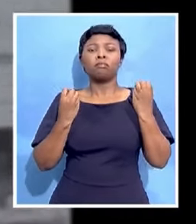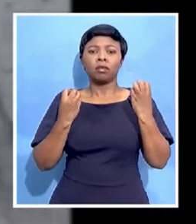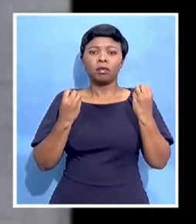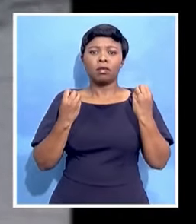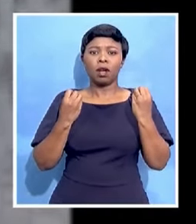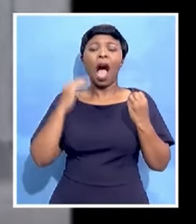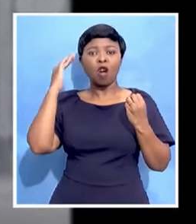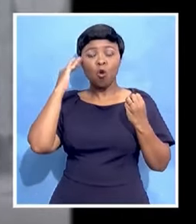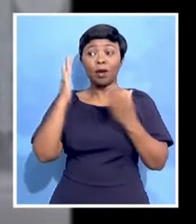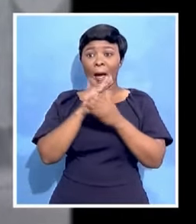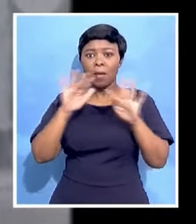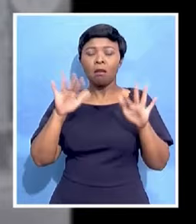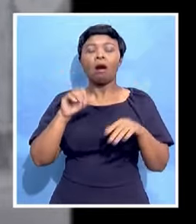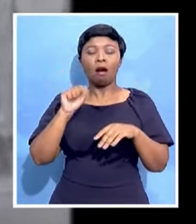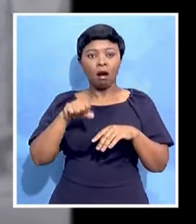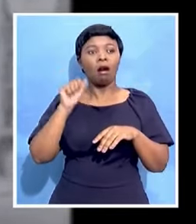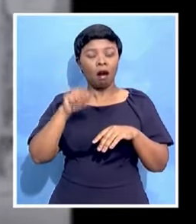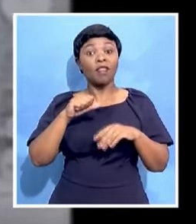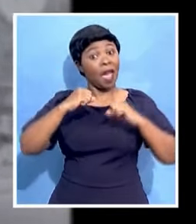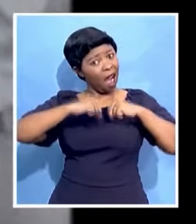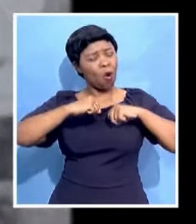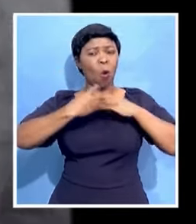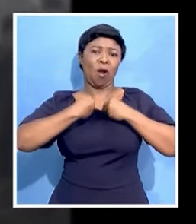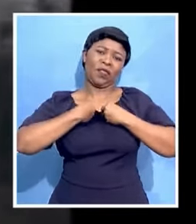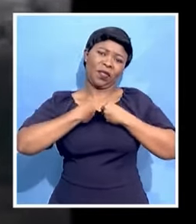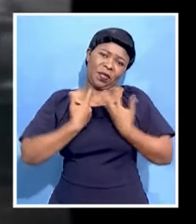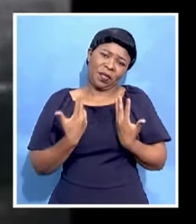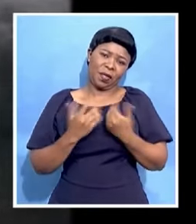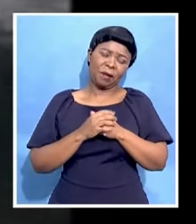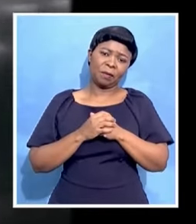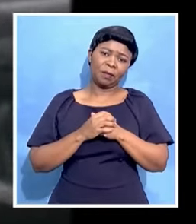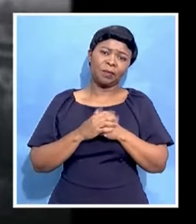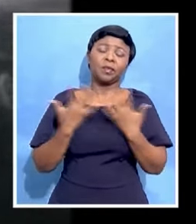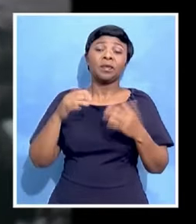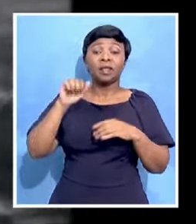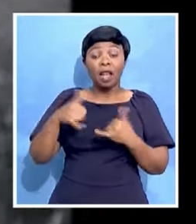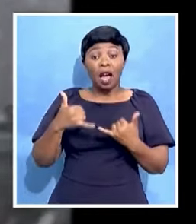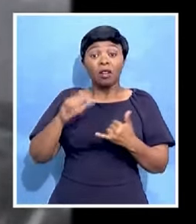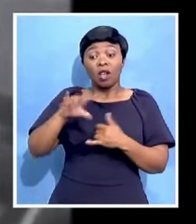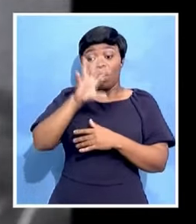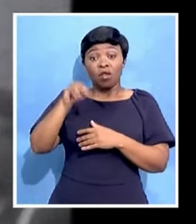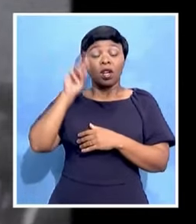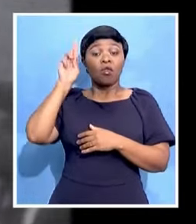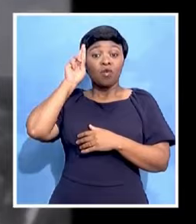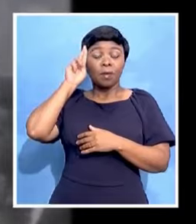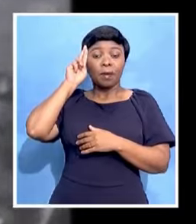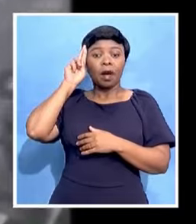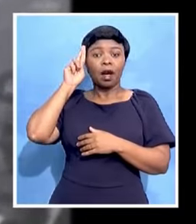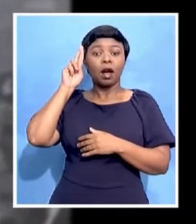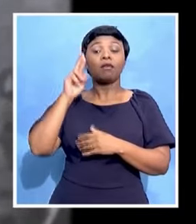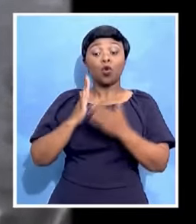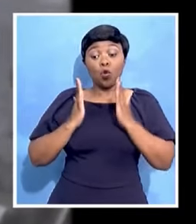And as South Africa commemorates Human Rights Month, many have called for true reflection and answers to the